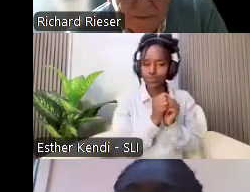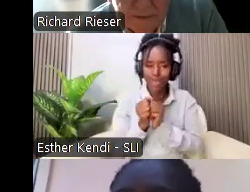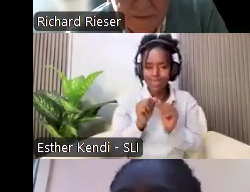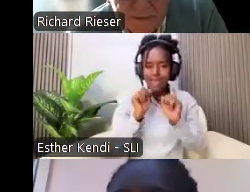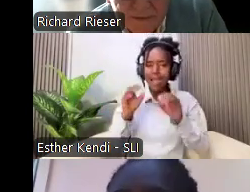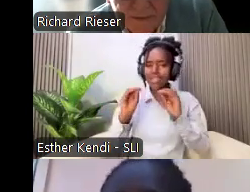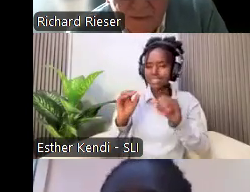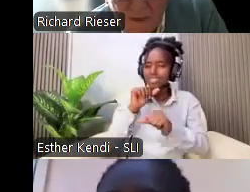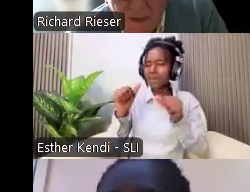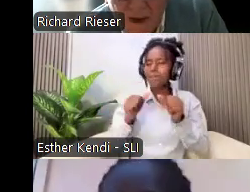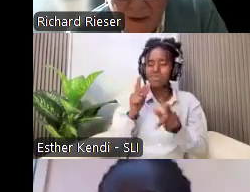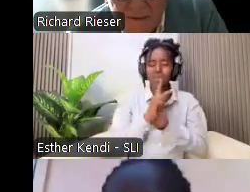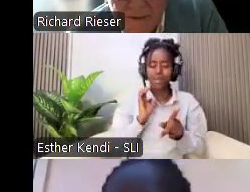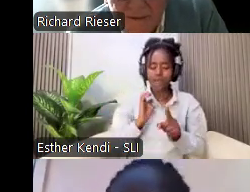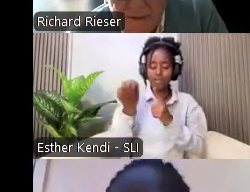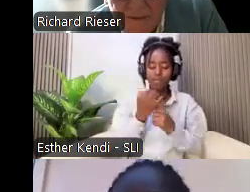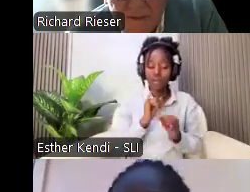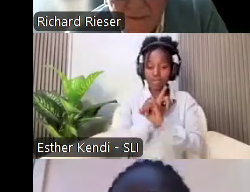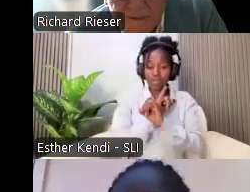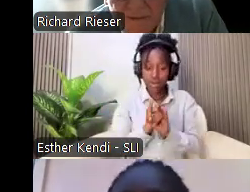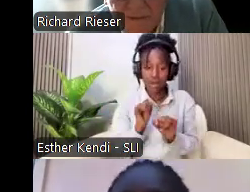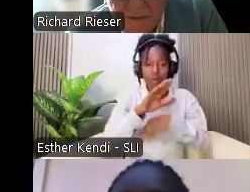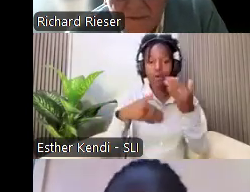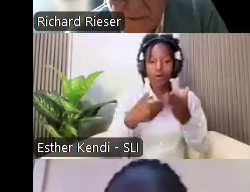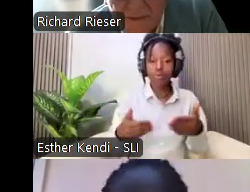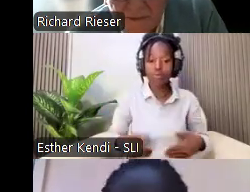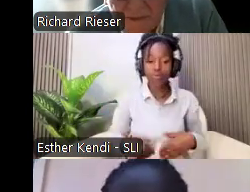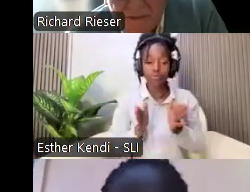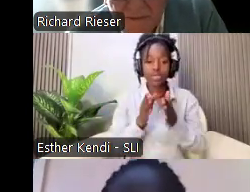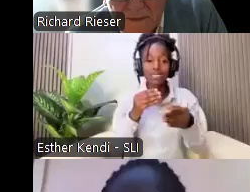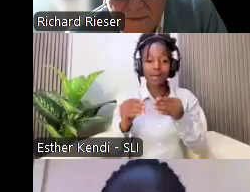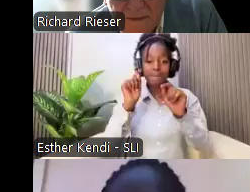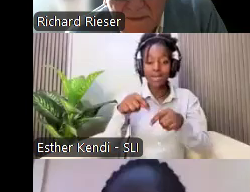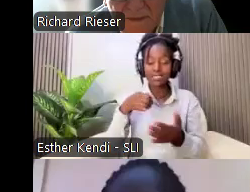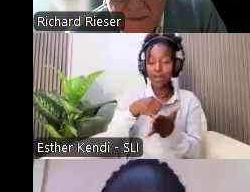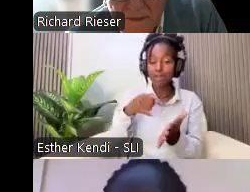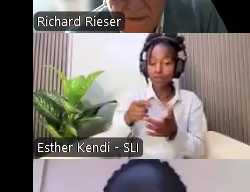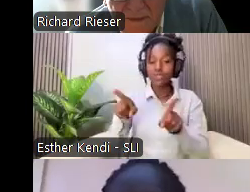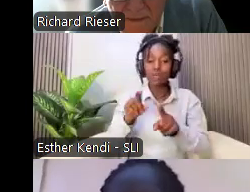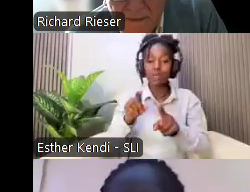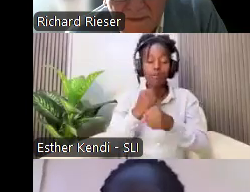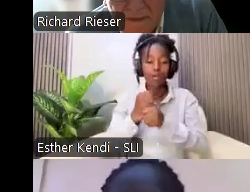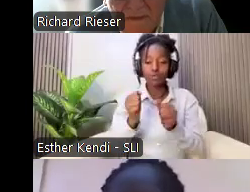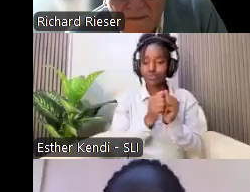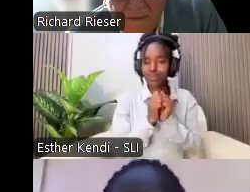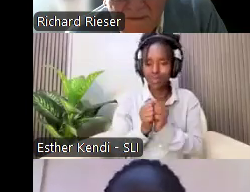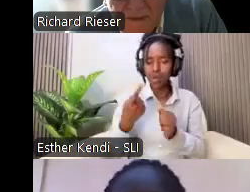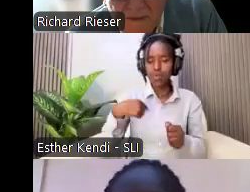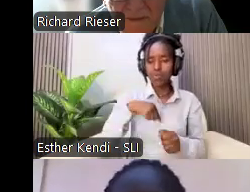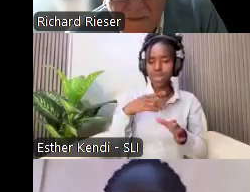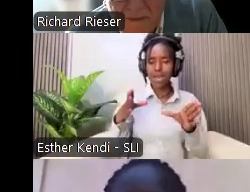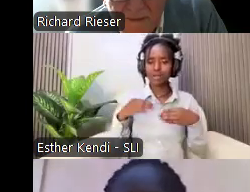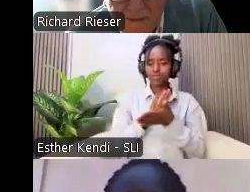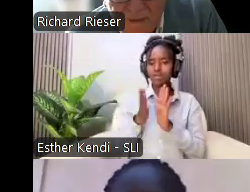environment clean. We youth with disabilities, we have to engage in them because we don't have to be left behind in any